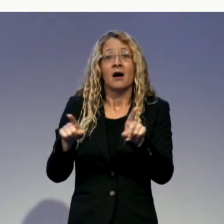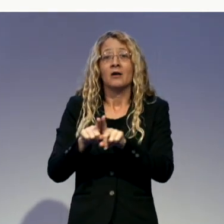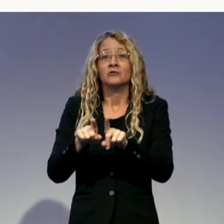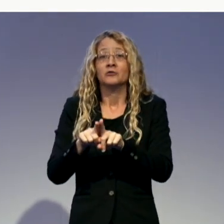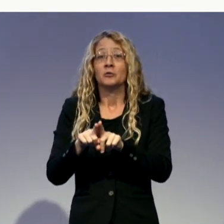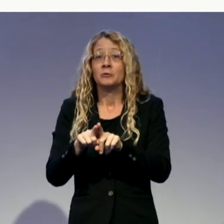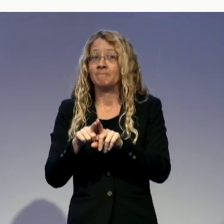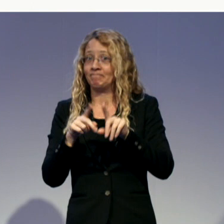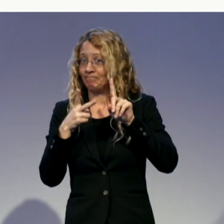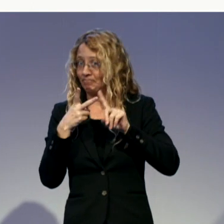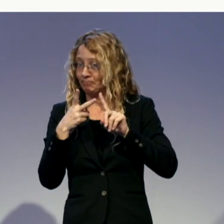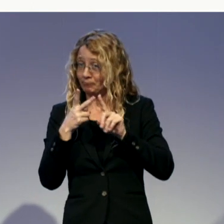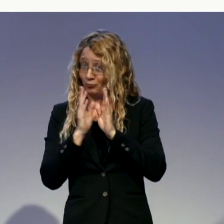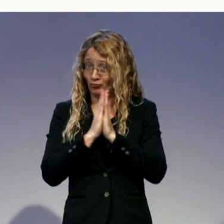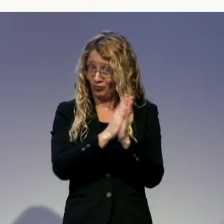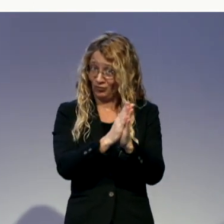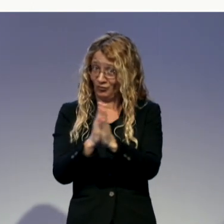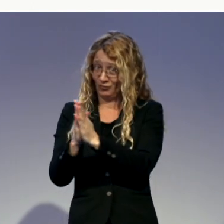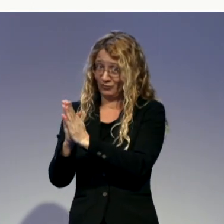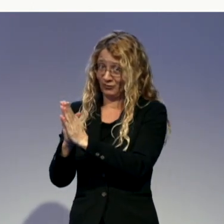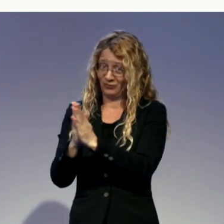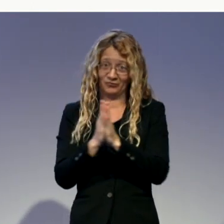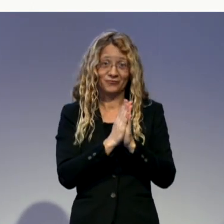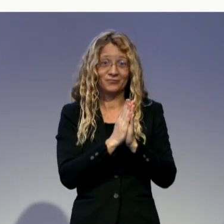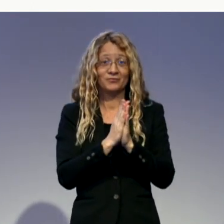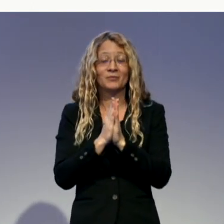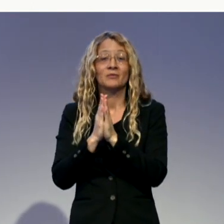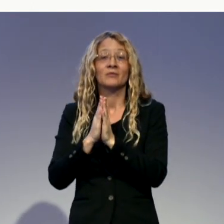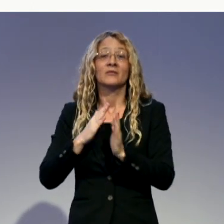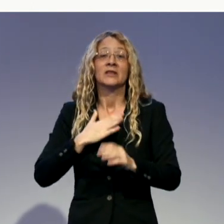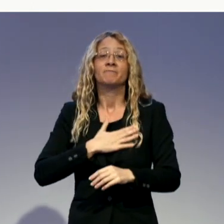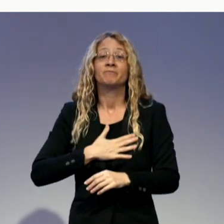first. Please send us photos of fruits.